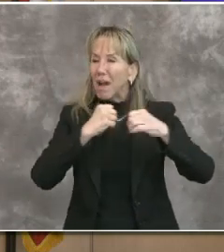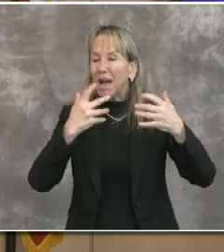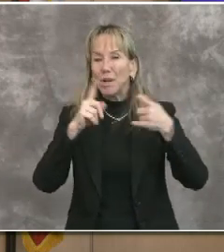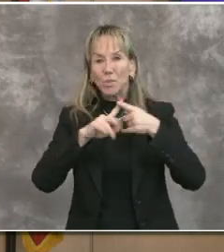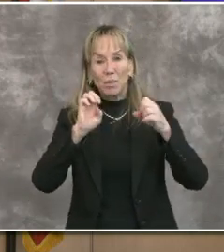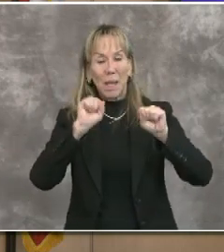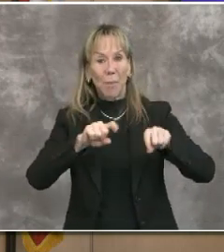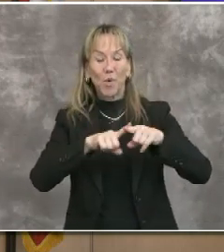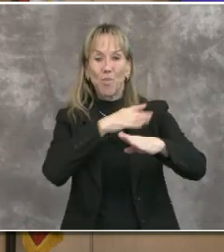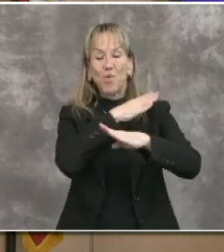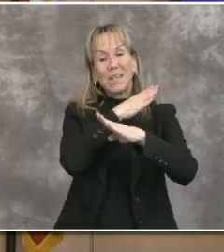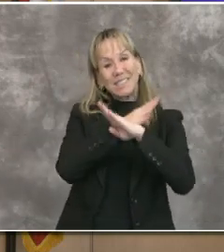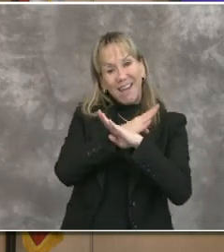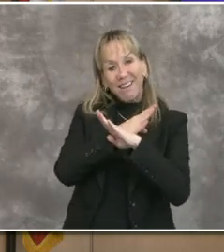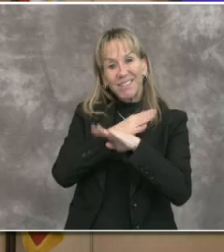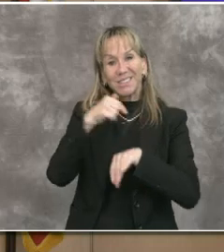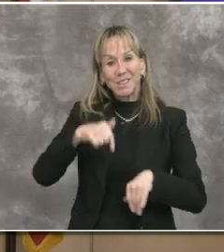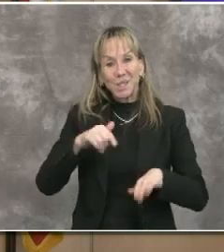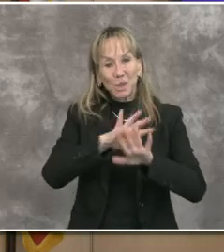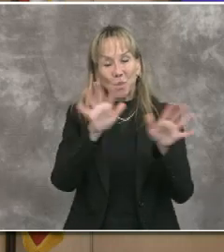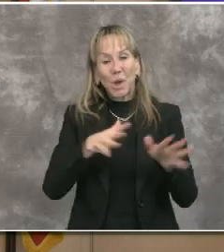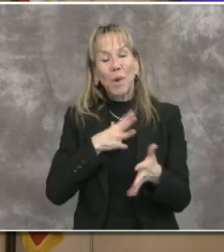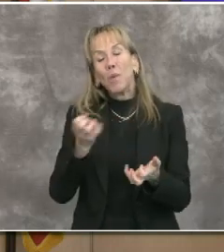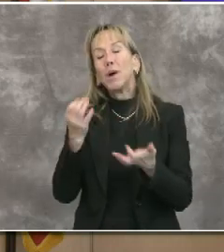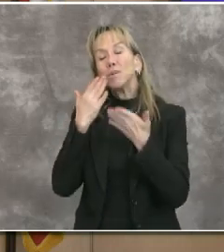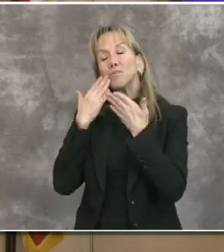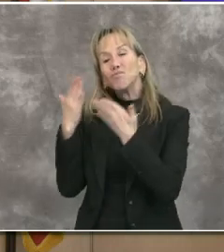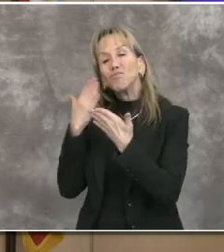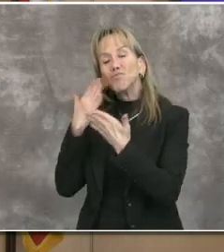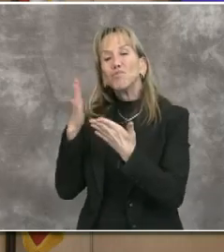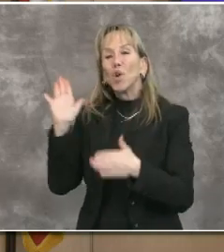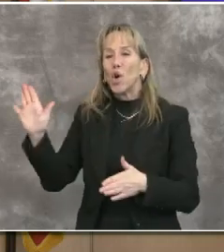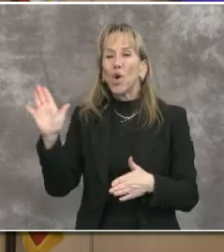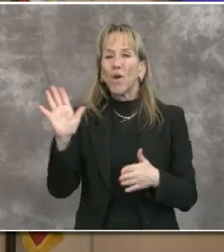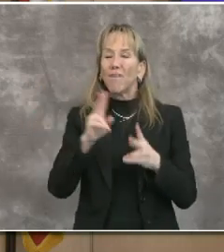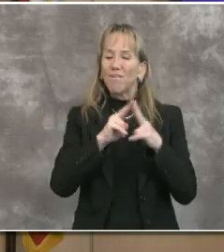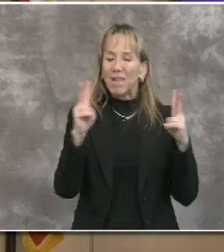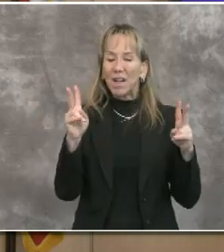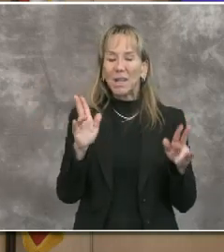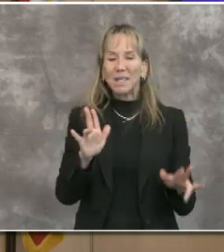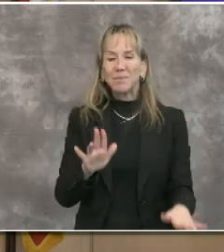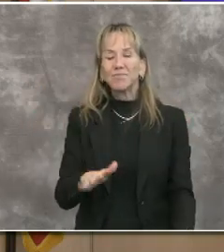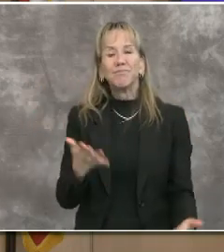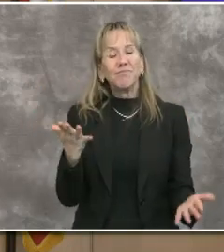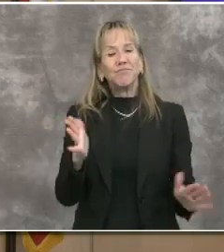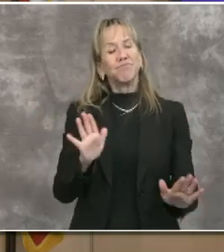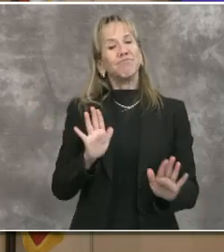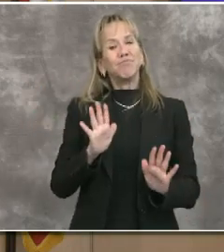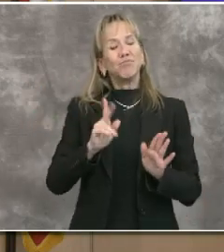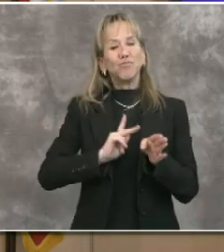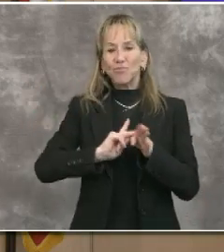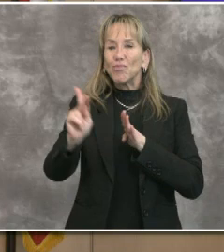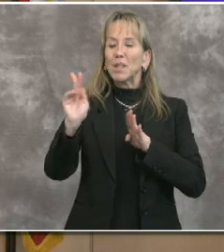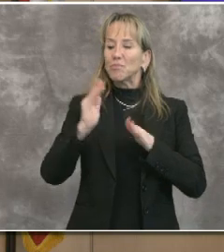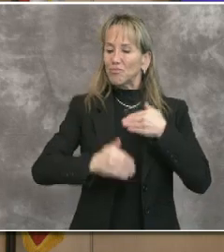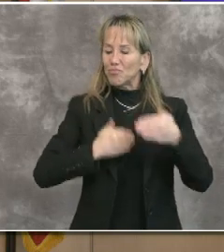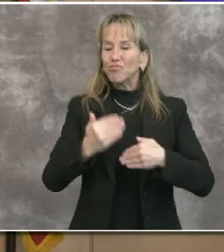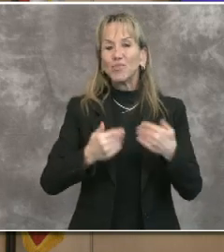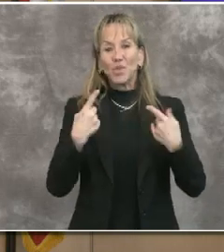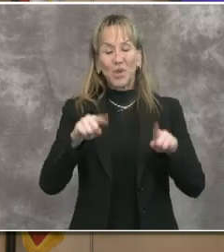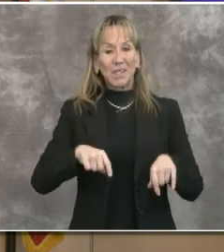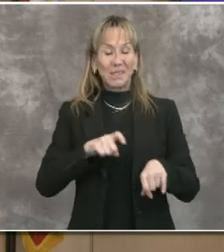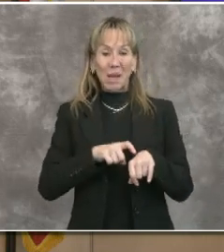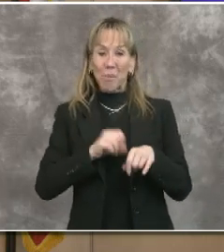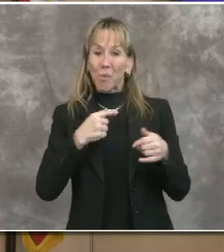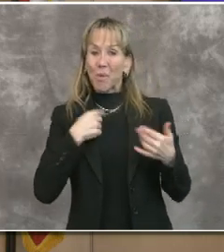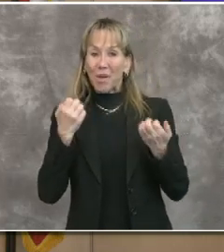thank her for her grace under pressure at this most difficult time. With that, we conclude today's media briefing. We'll be back here tomorrow